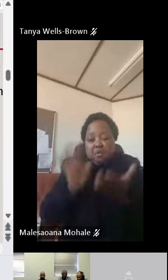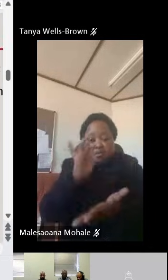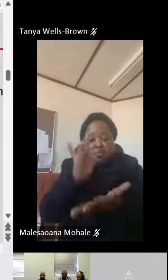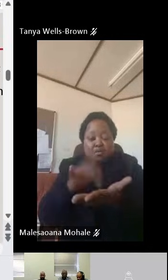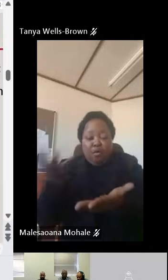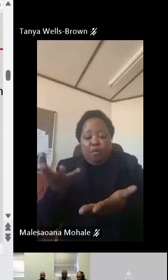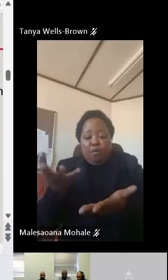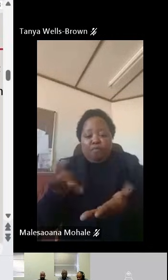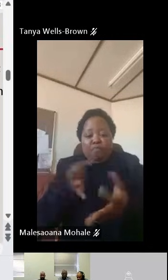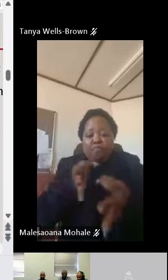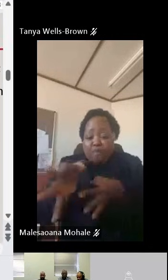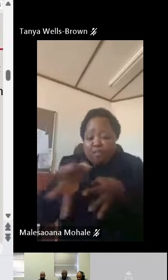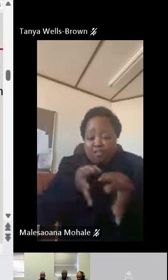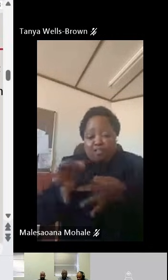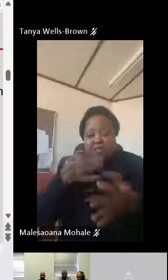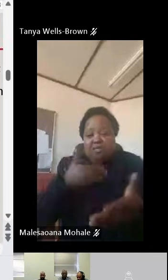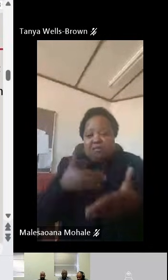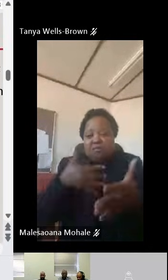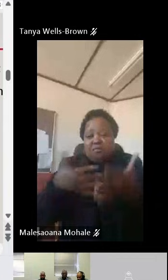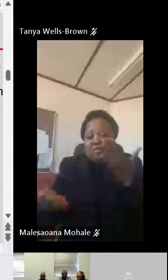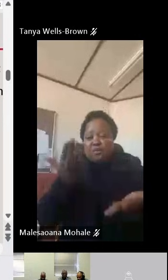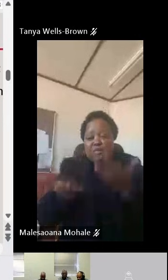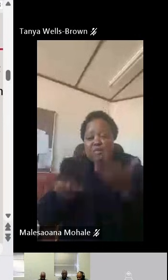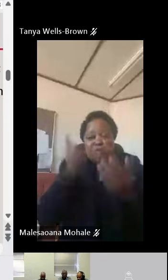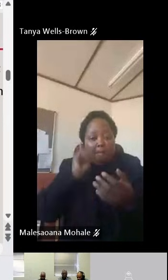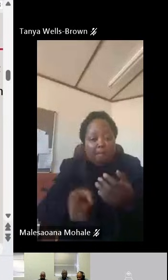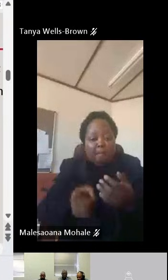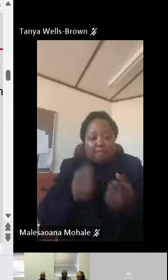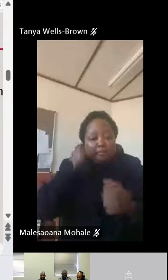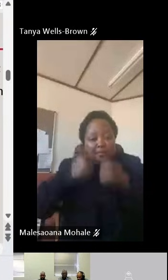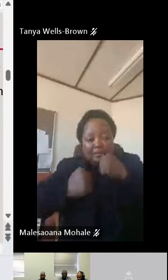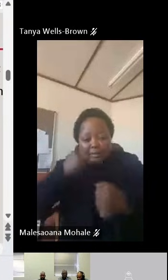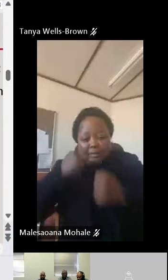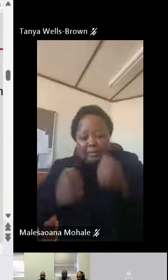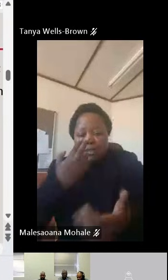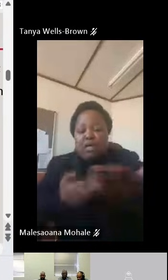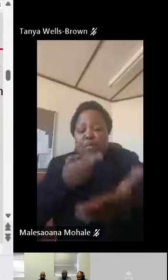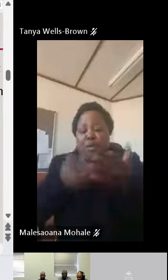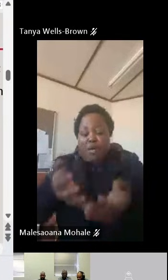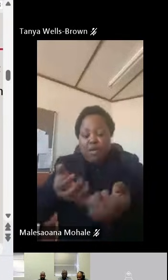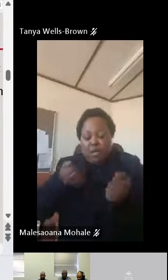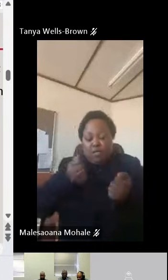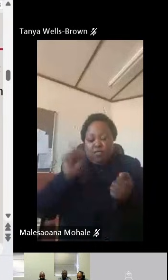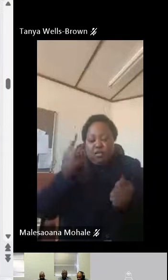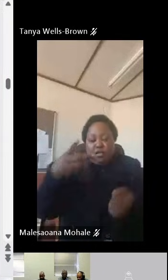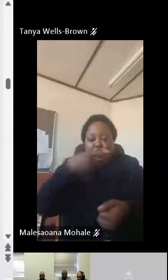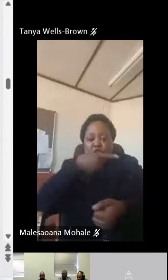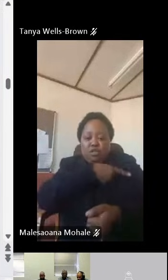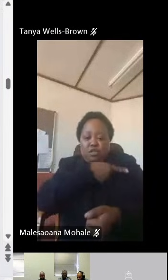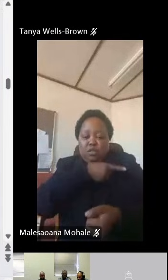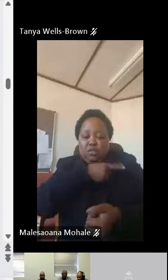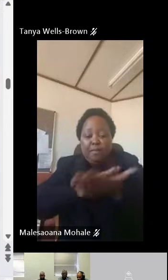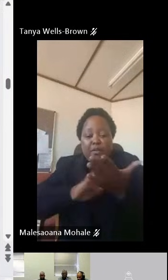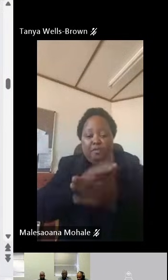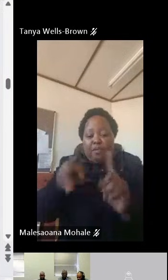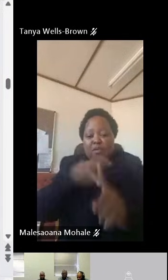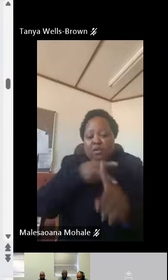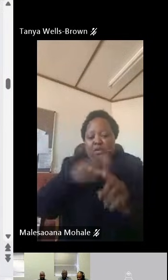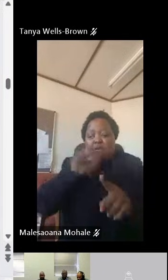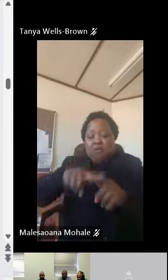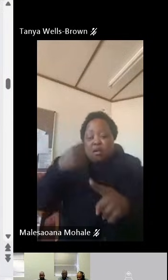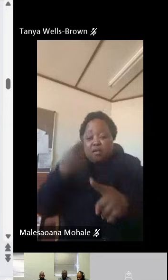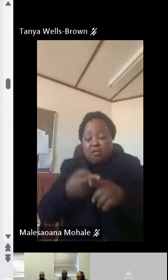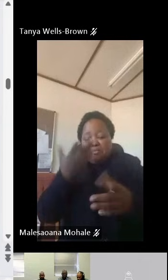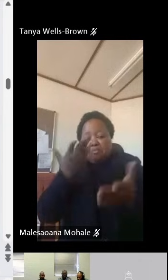you had to run and go report a case of GBV. The place that you would go to, either being the police, being